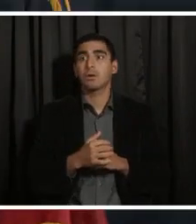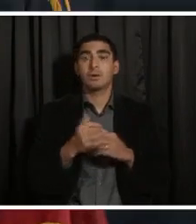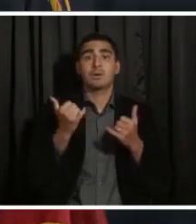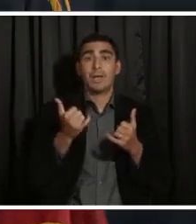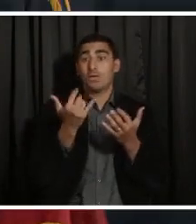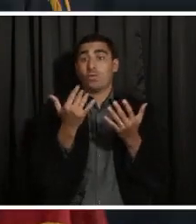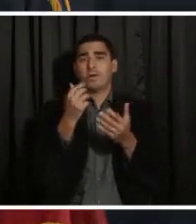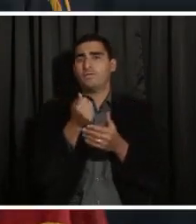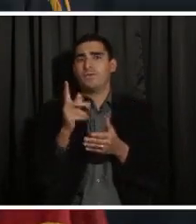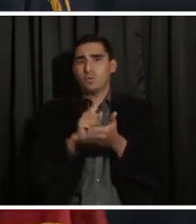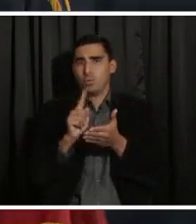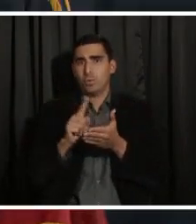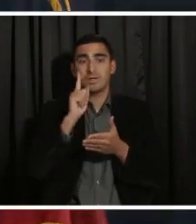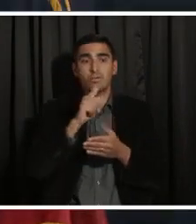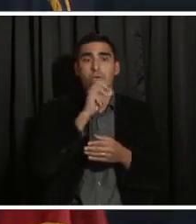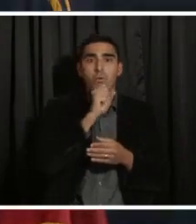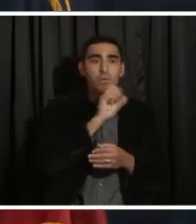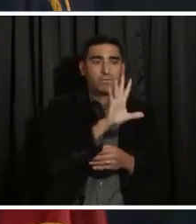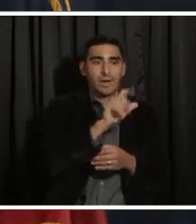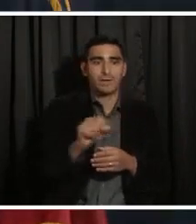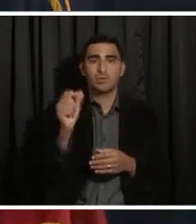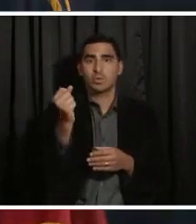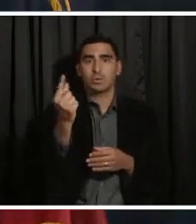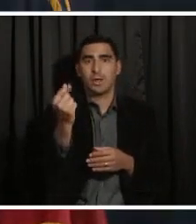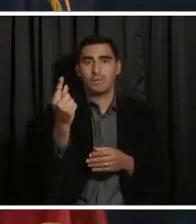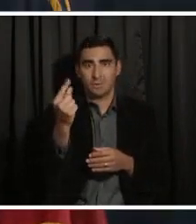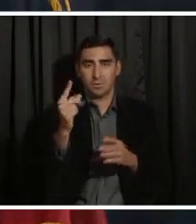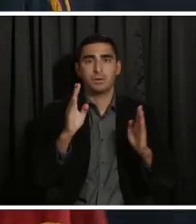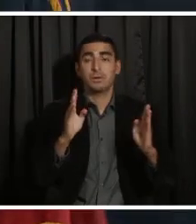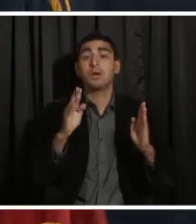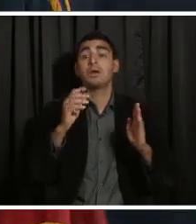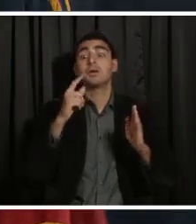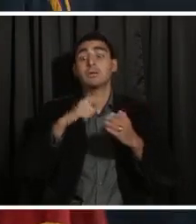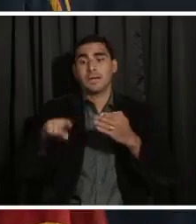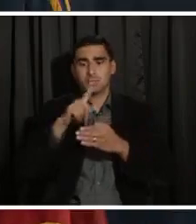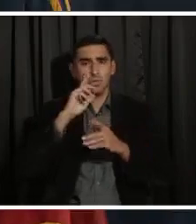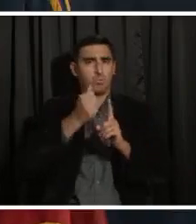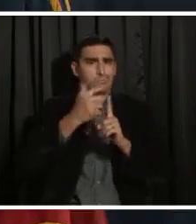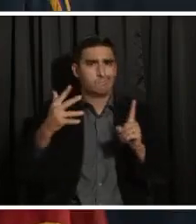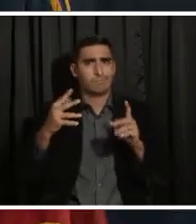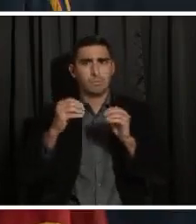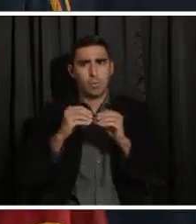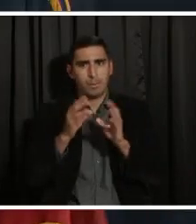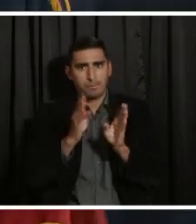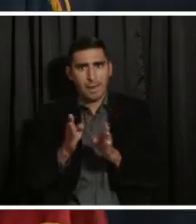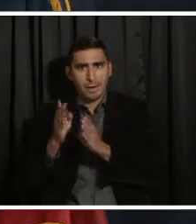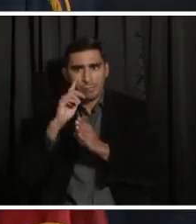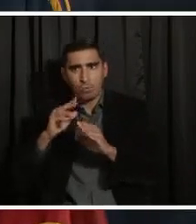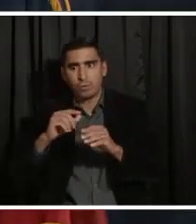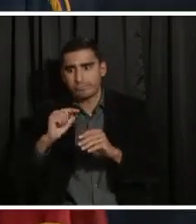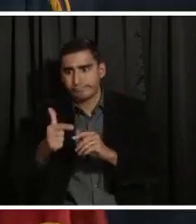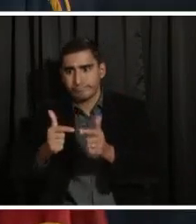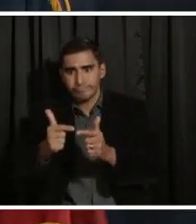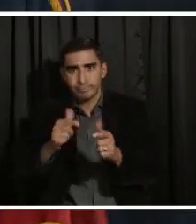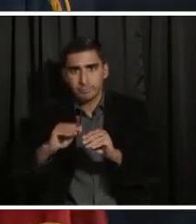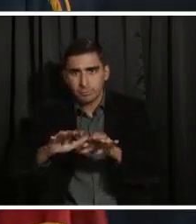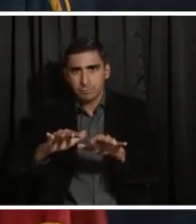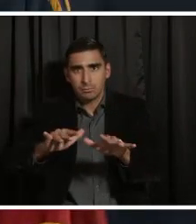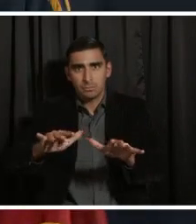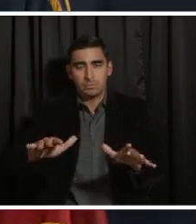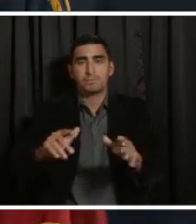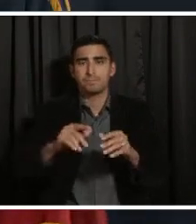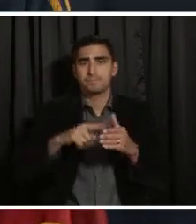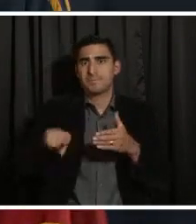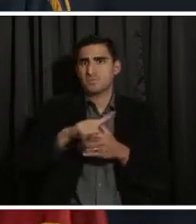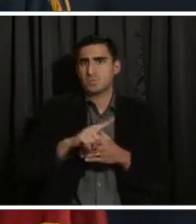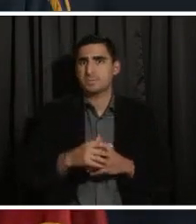is available, but we're going to go through in detail the rollout plan for 5 to 17, with the new group being 5 to 11 next week.